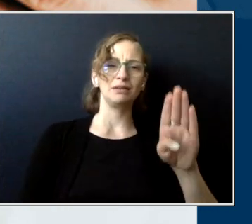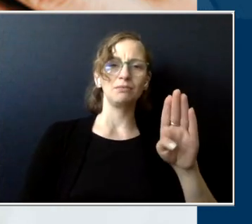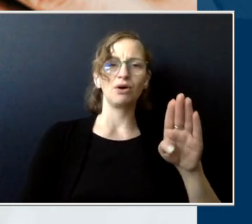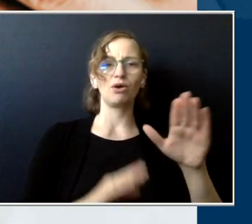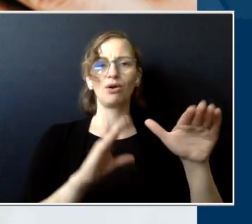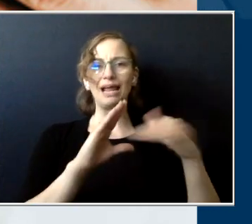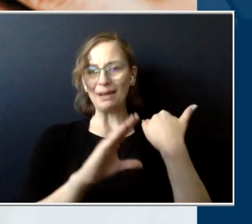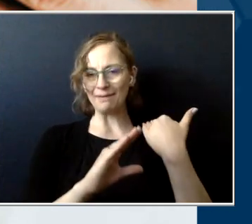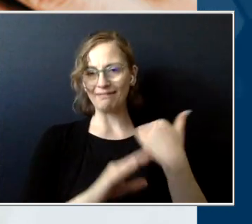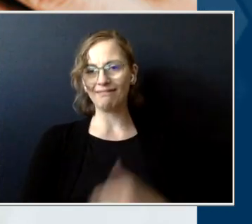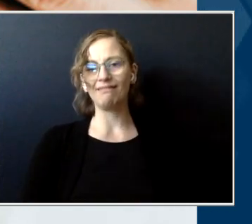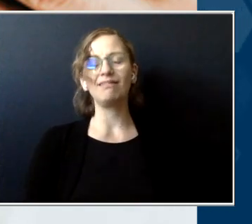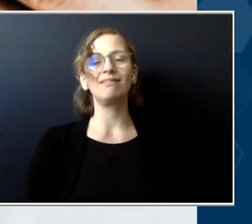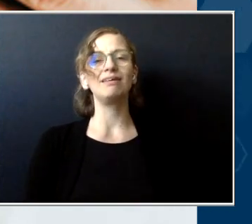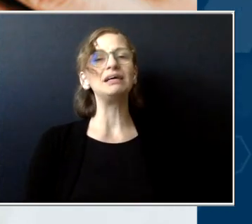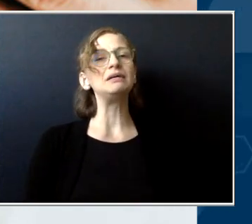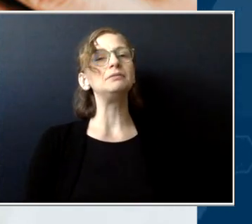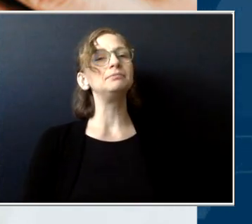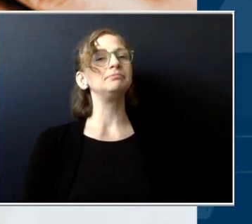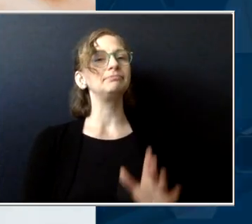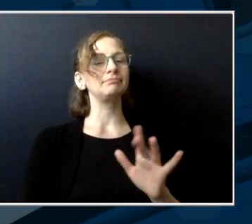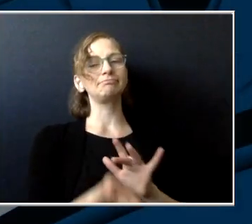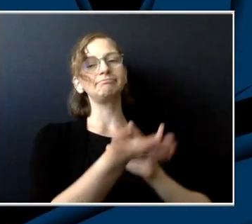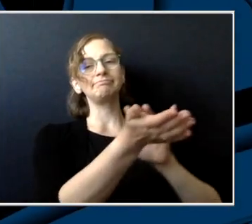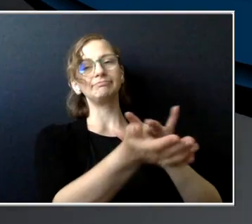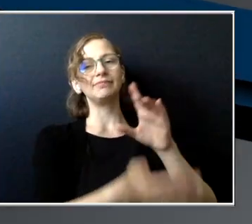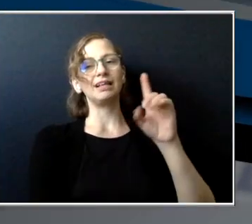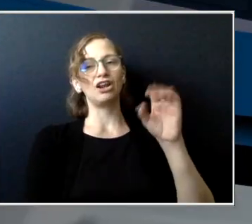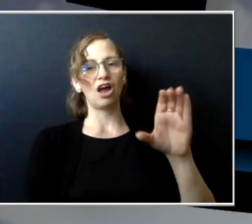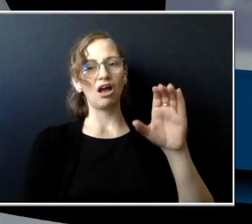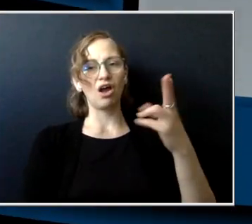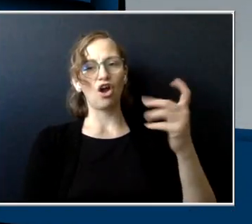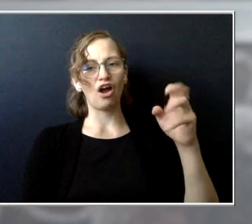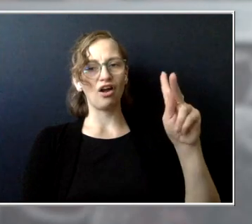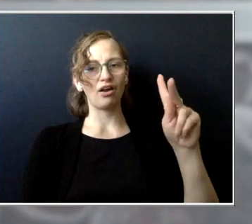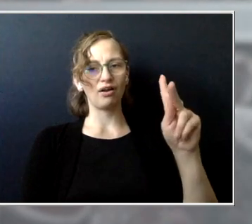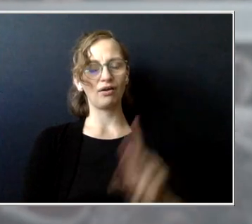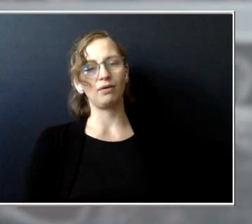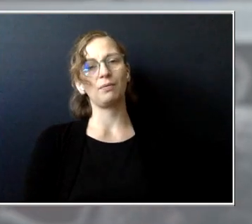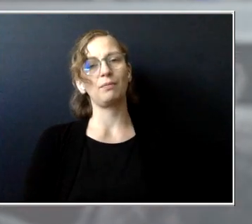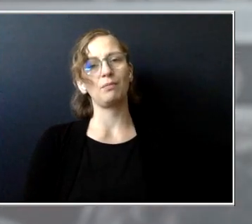Network. Let's check in with Doc Hawk. Dr.